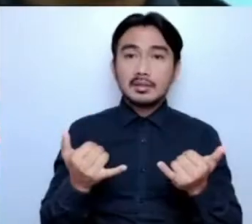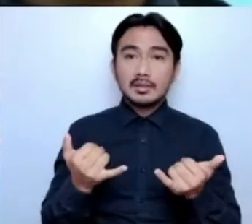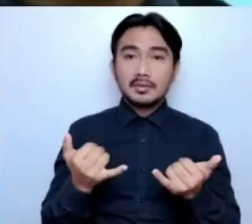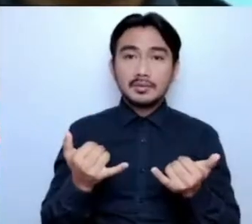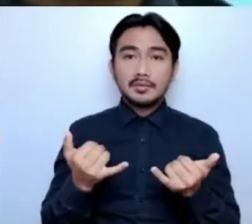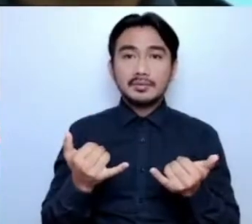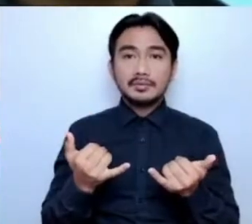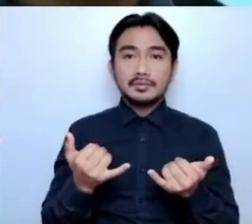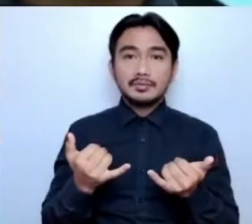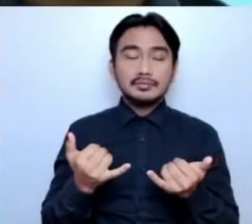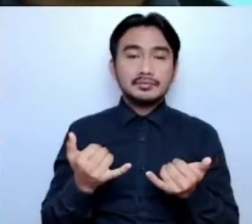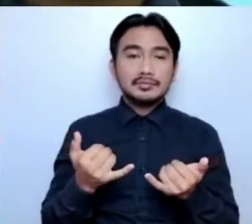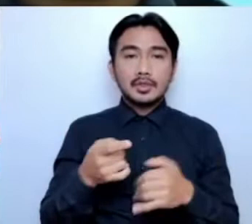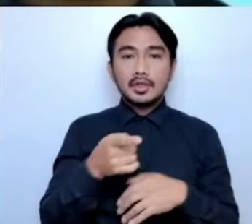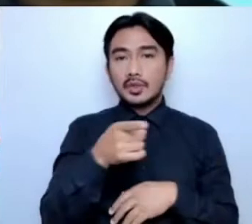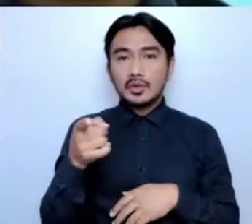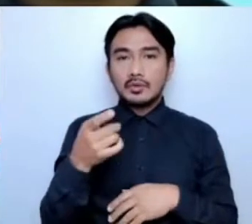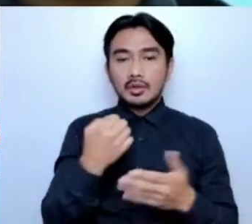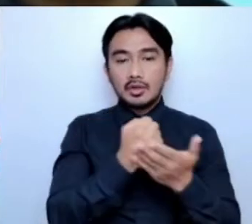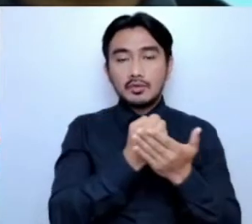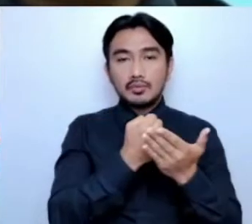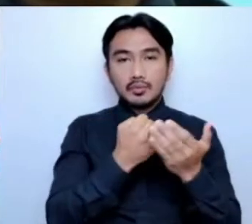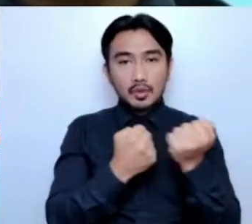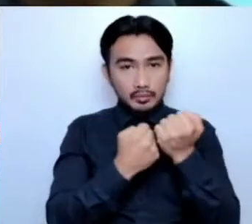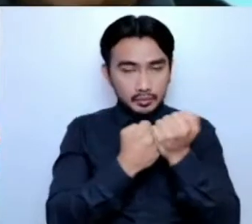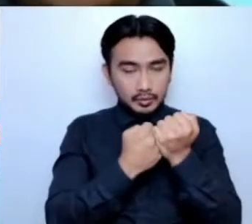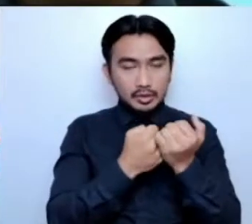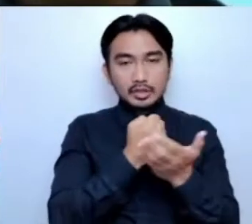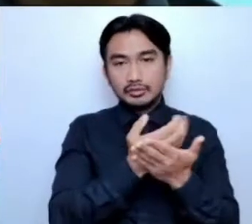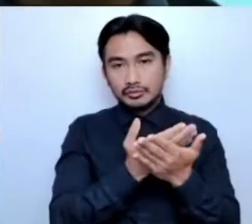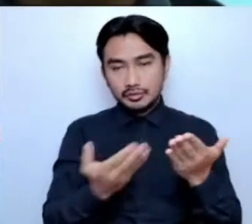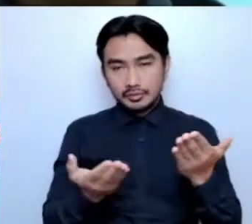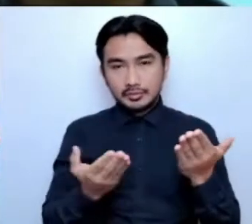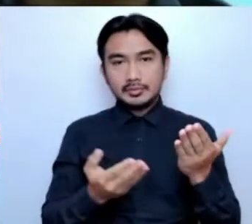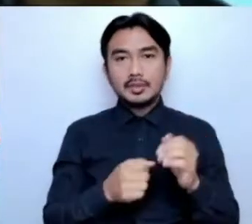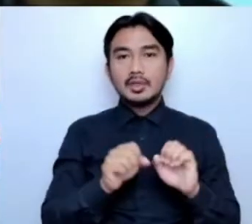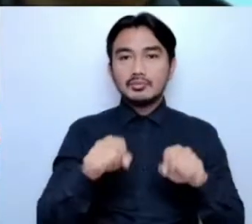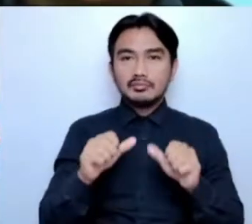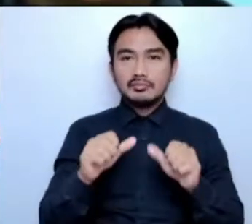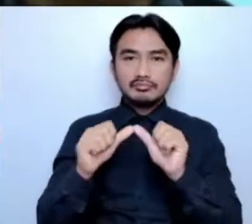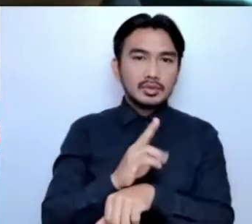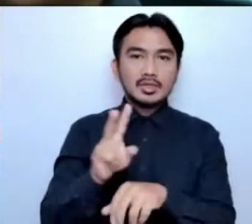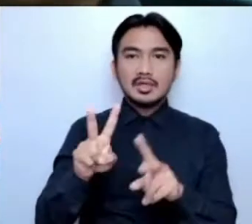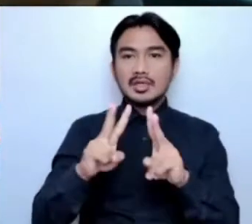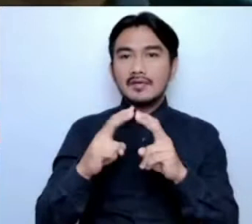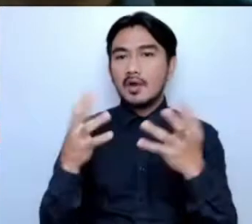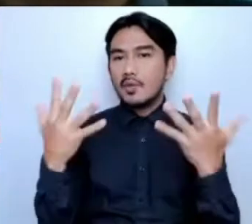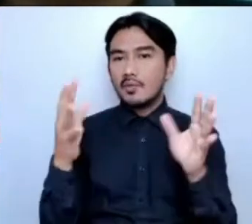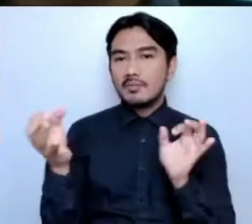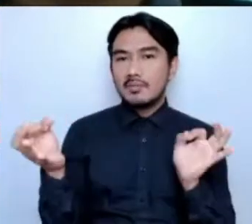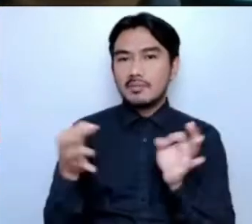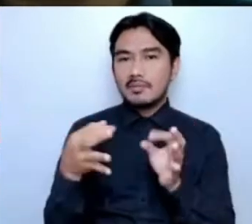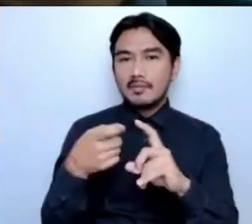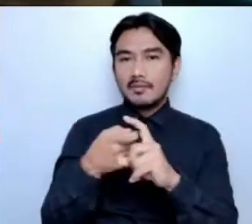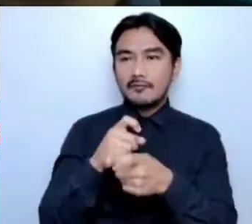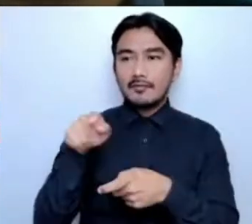point, your supplementary material can already suffice even without the client learner feedback. Again, you will see there